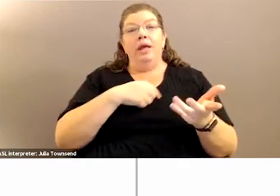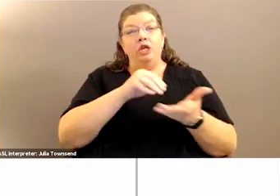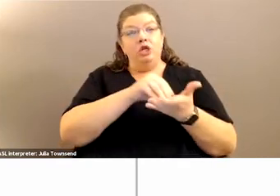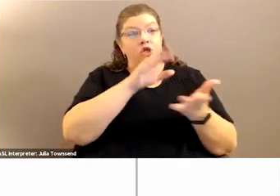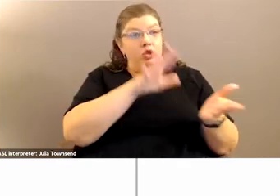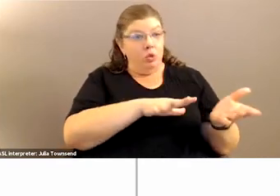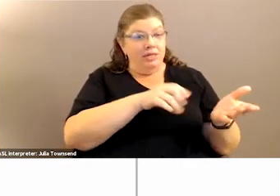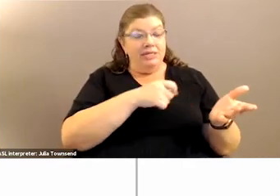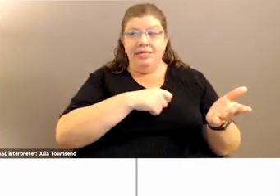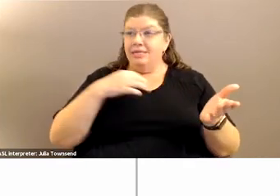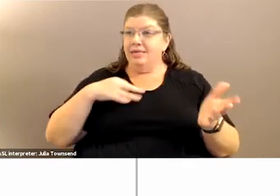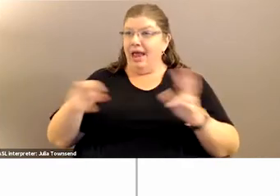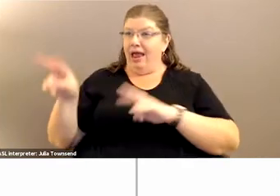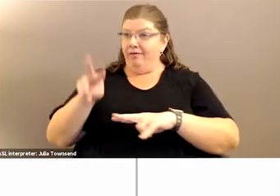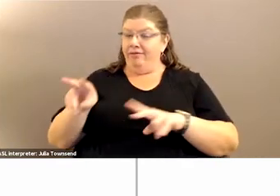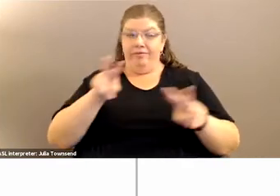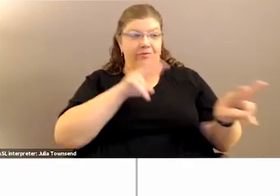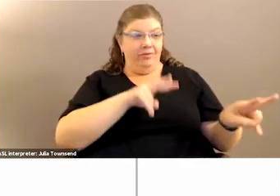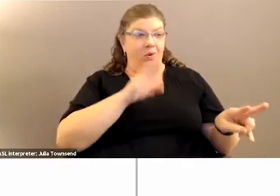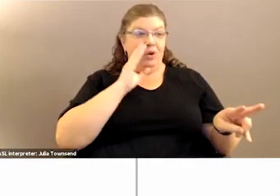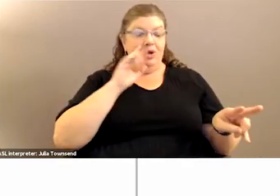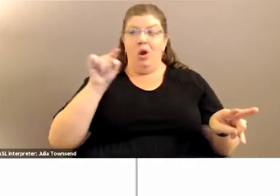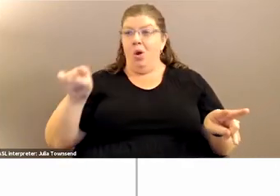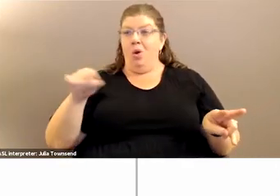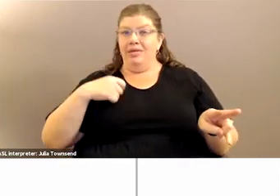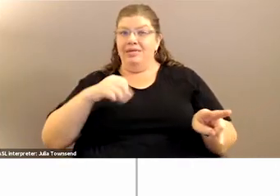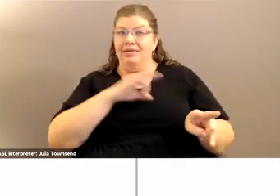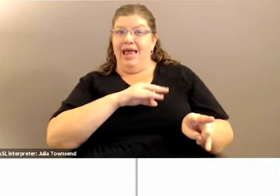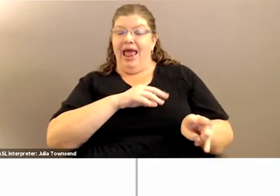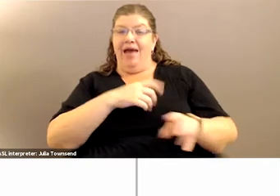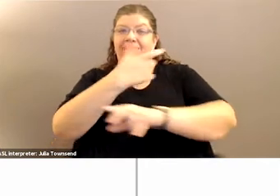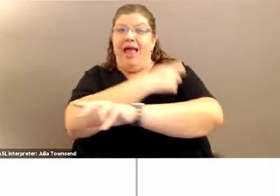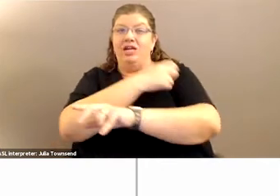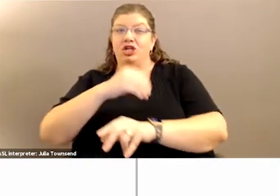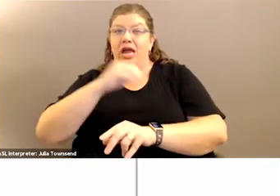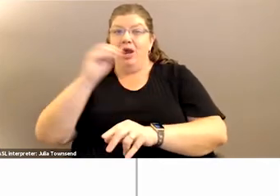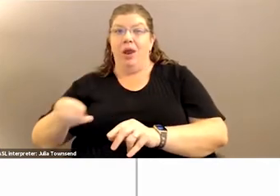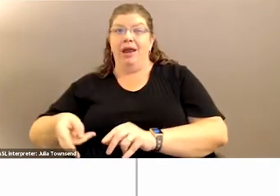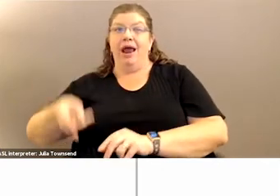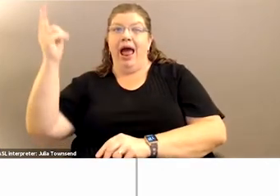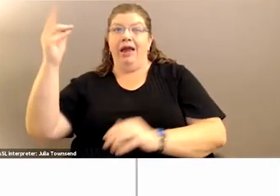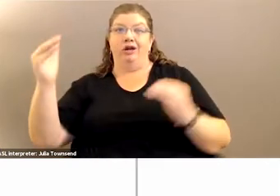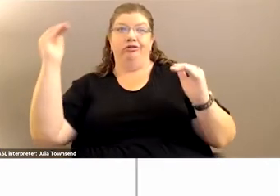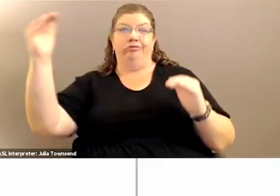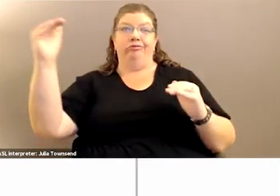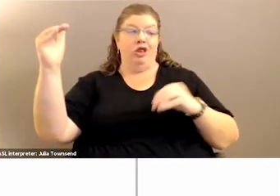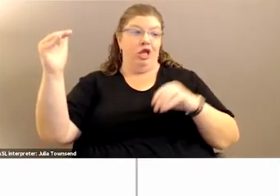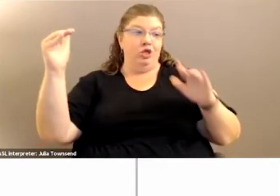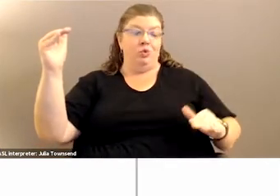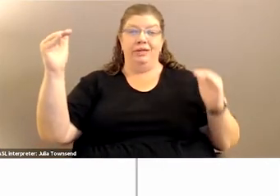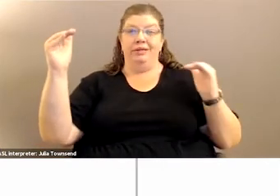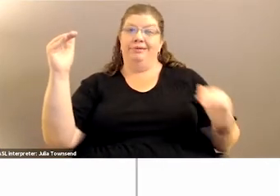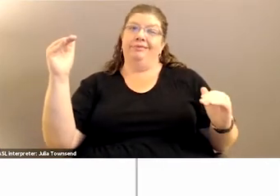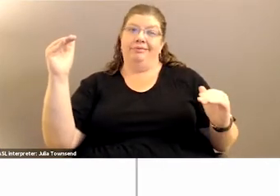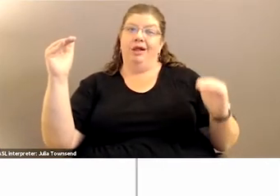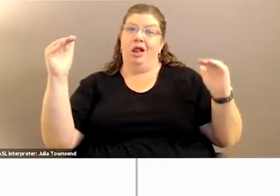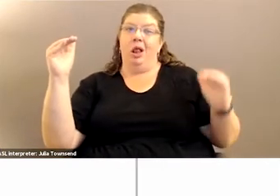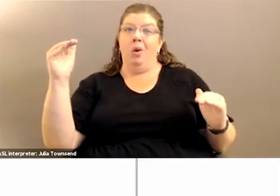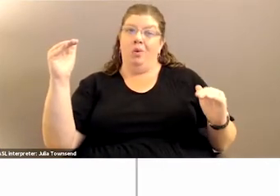versus staff we know that our staff vaccination rate is much higher than our student vaccination rate